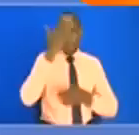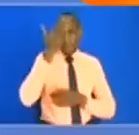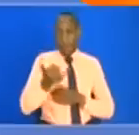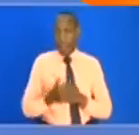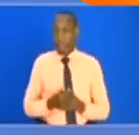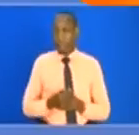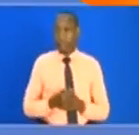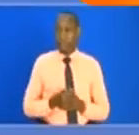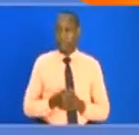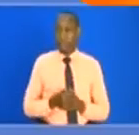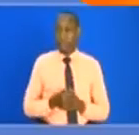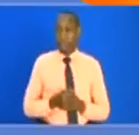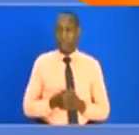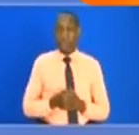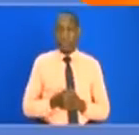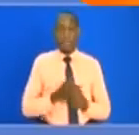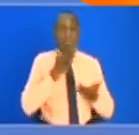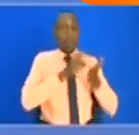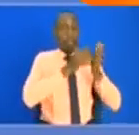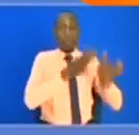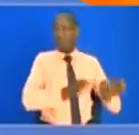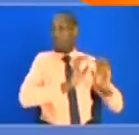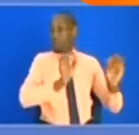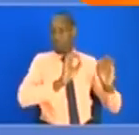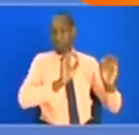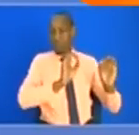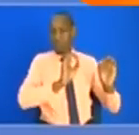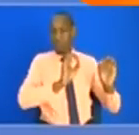because he's not the real candidate.